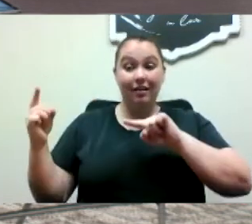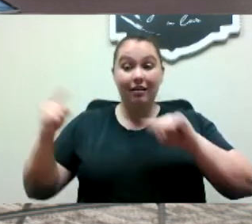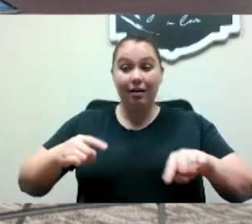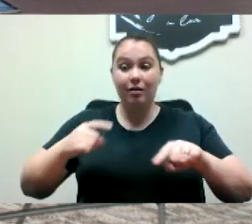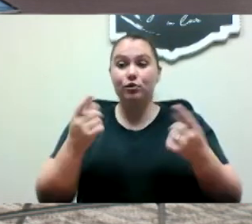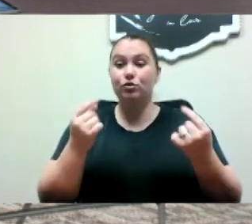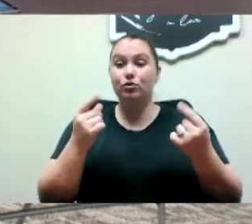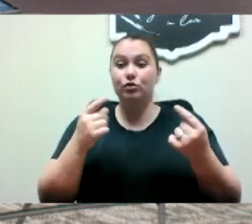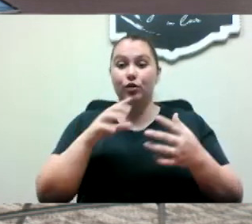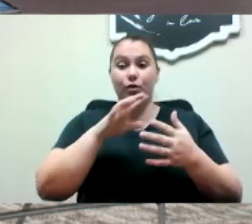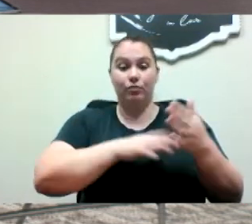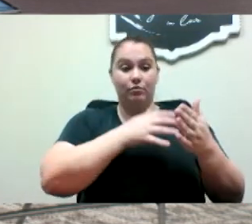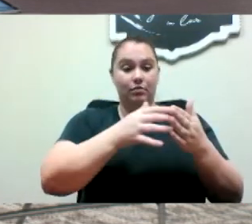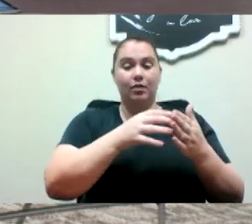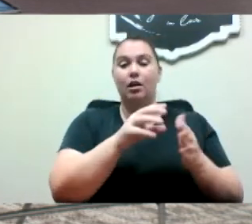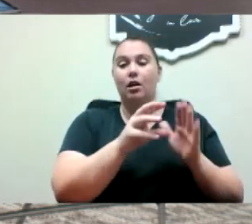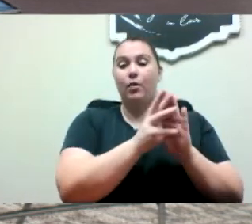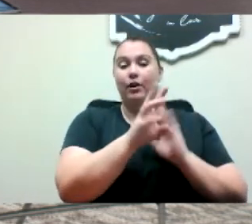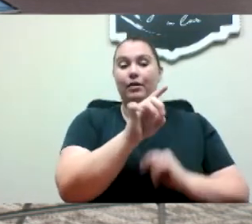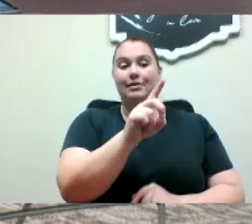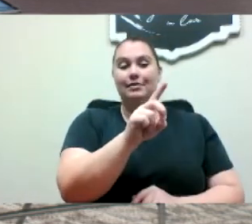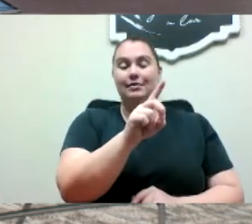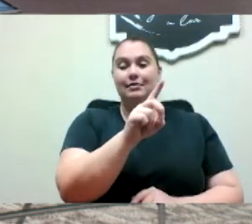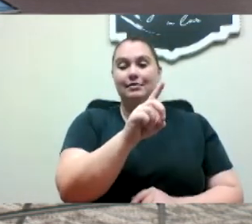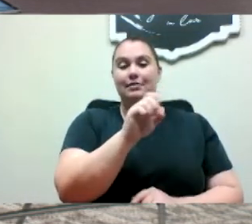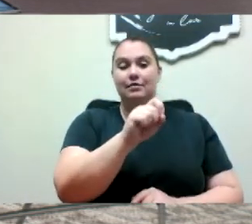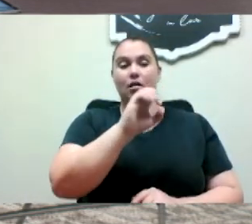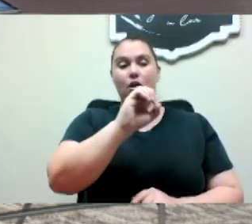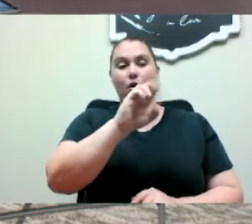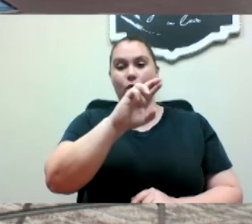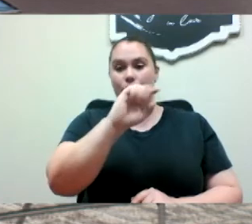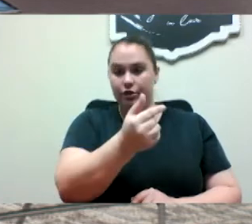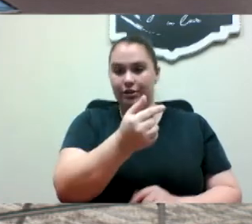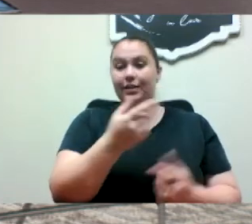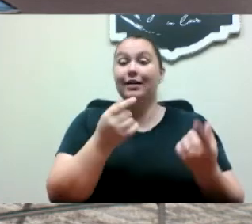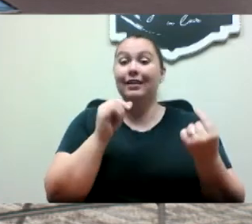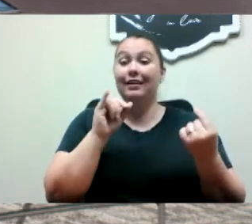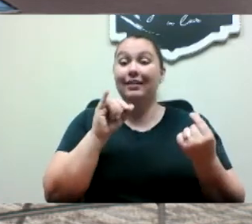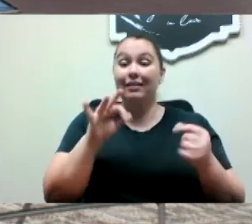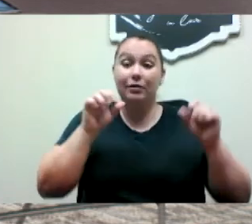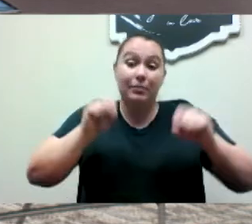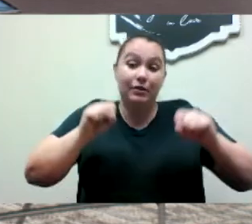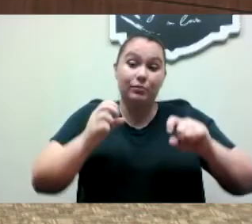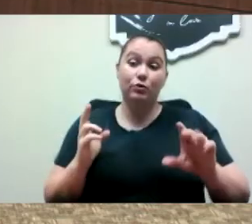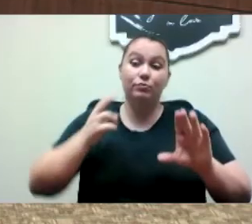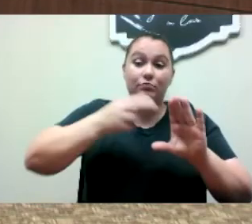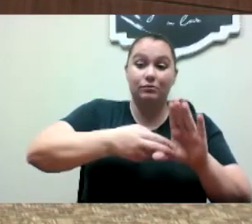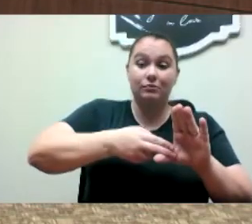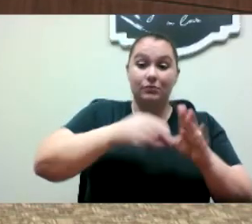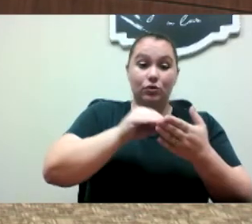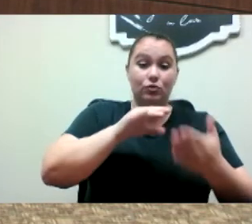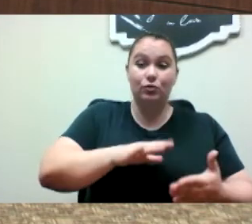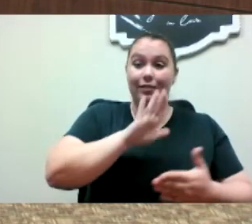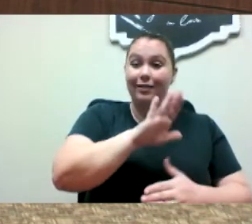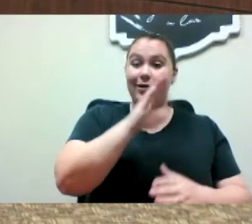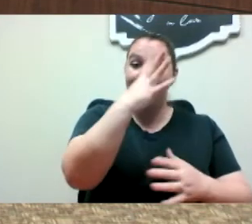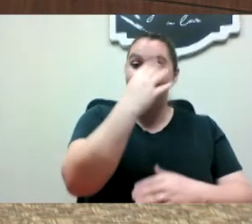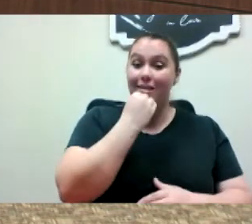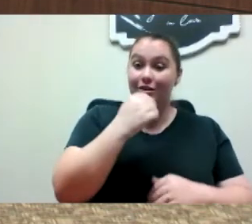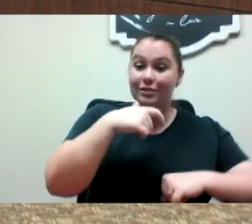at wacoisd.org, and if they're able to, join their students for Thanksgiving lunch when it's at their